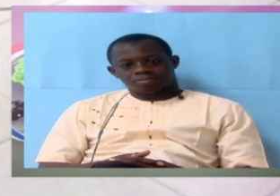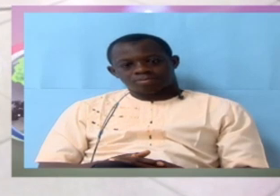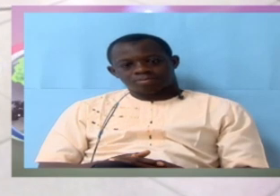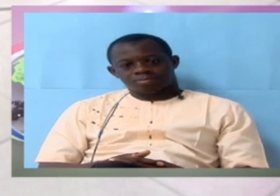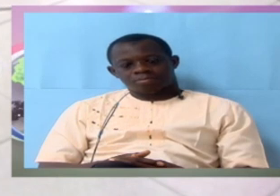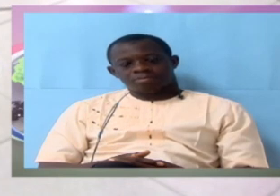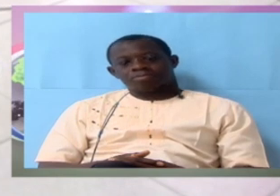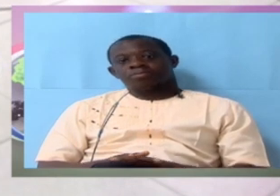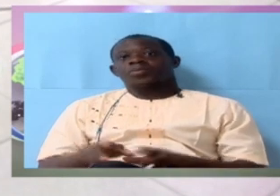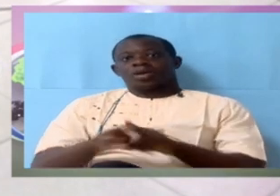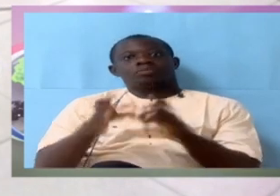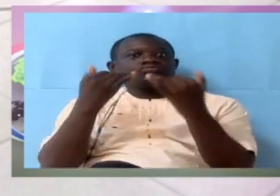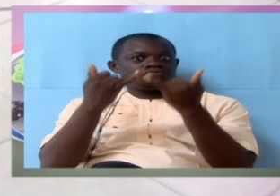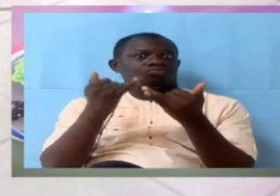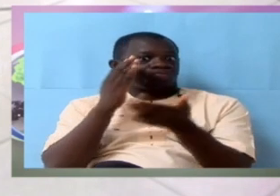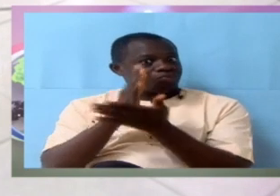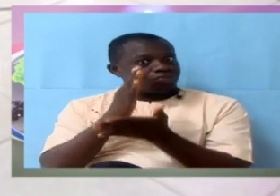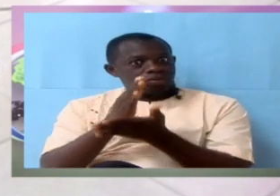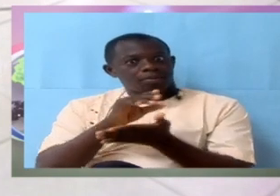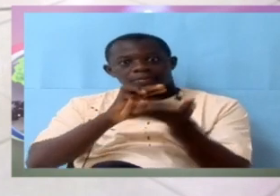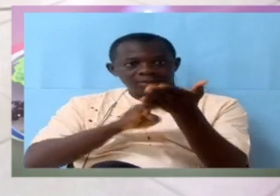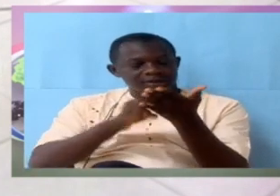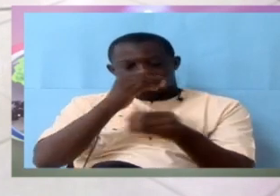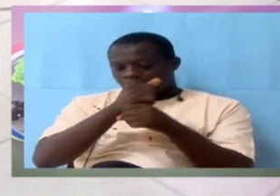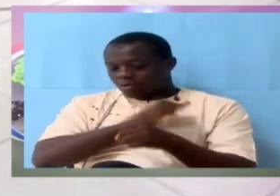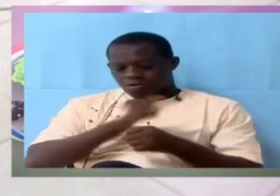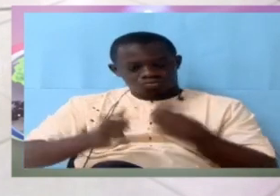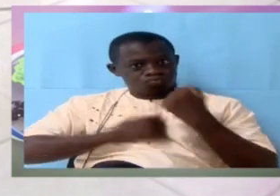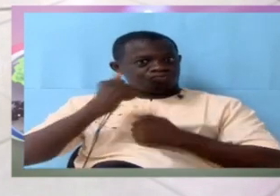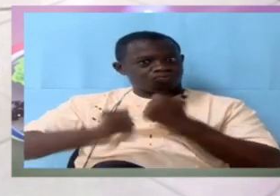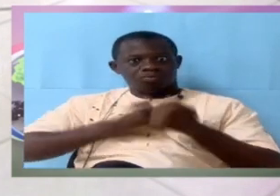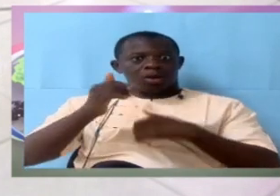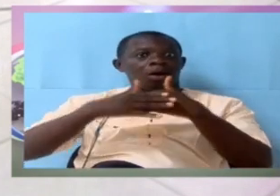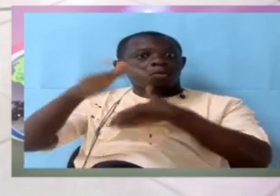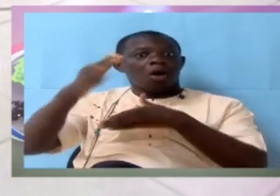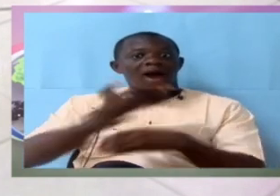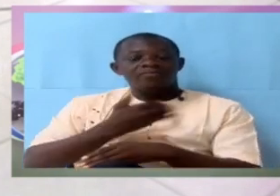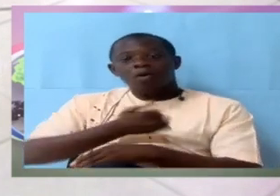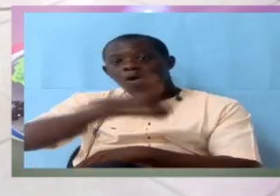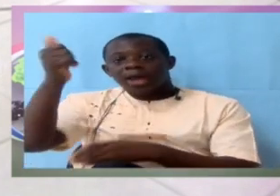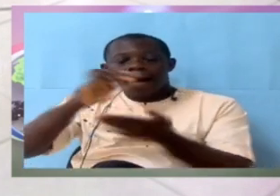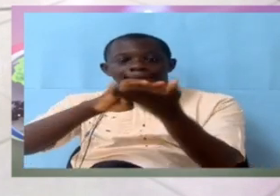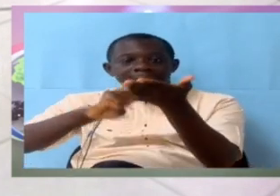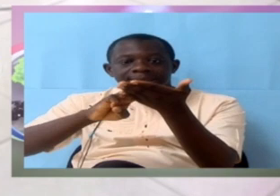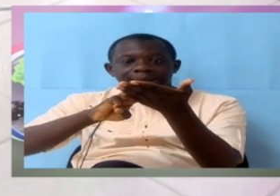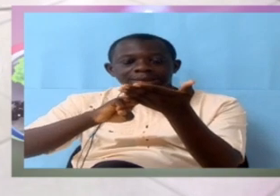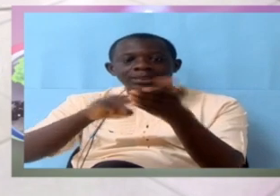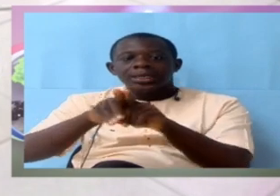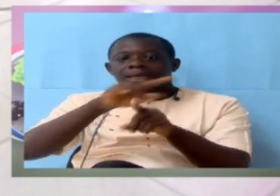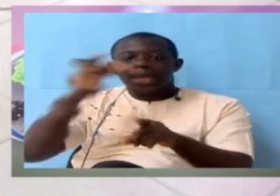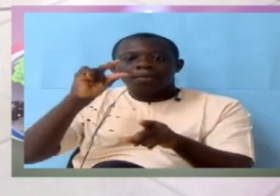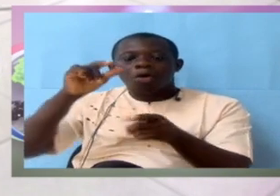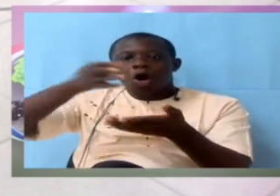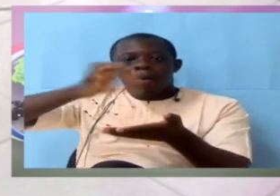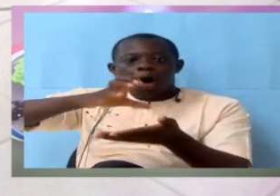well, really, these medicines made us suffer greatly, especially the one called Omo. If you drink that and go